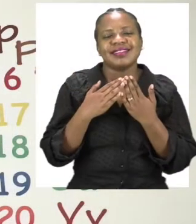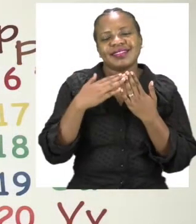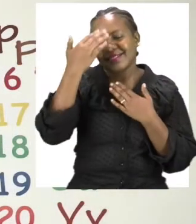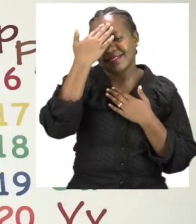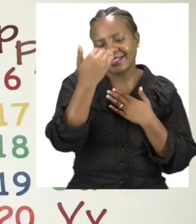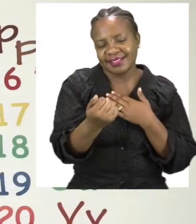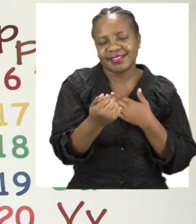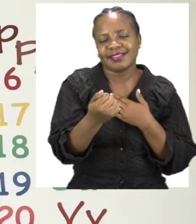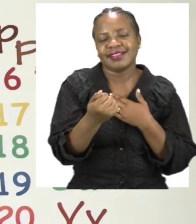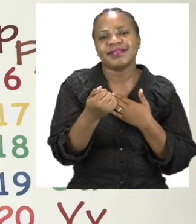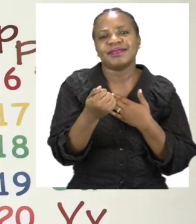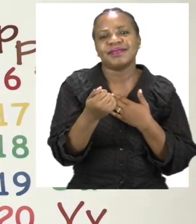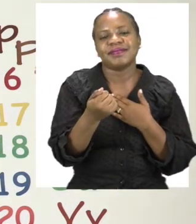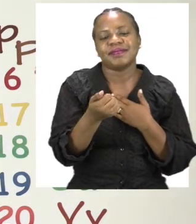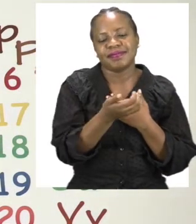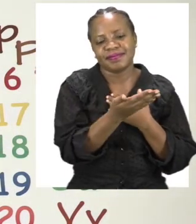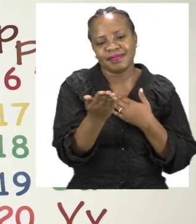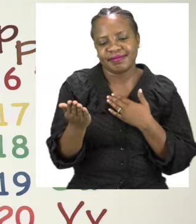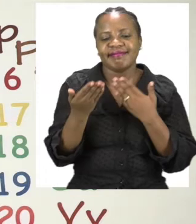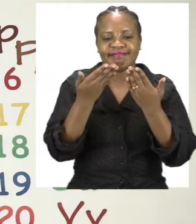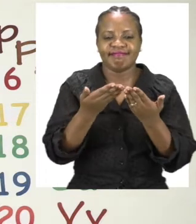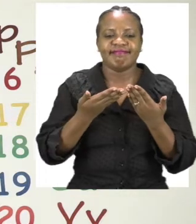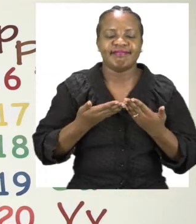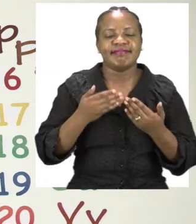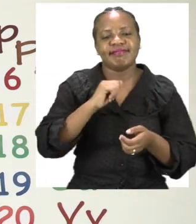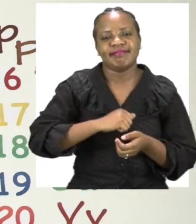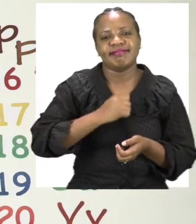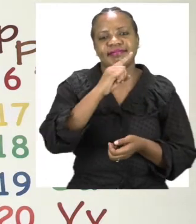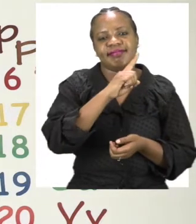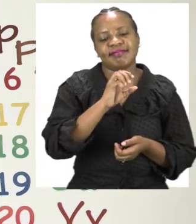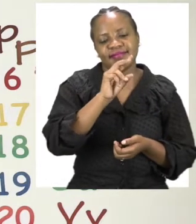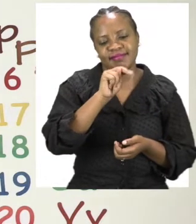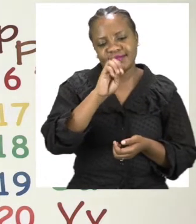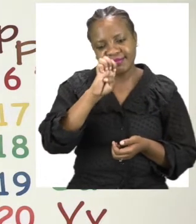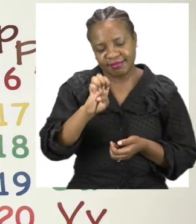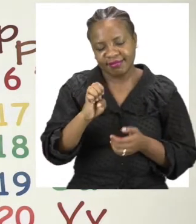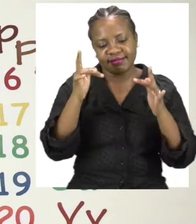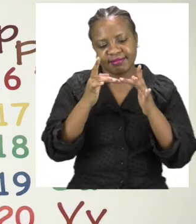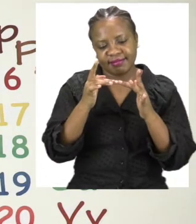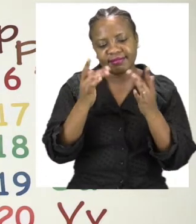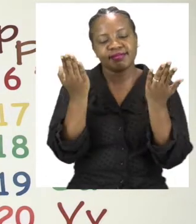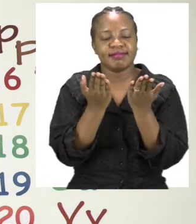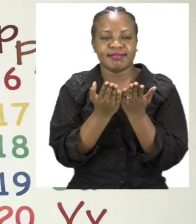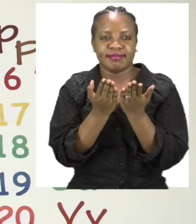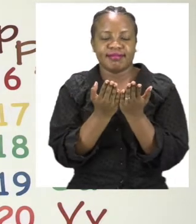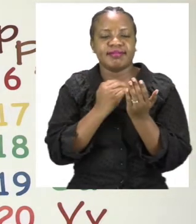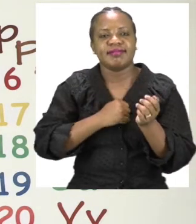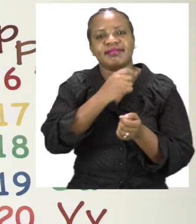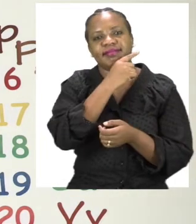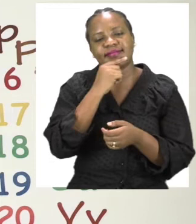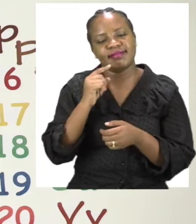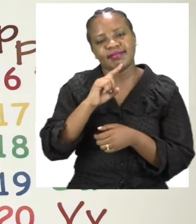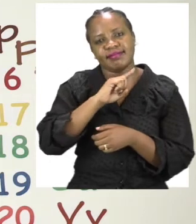Hello everyone and welcome to My Zone Online School. My name is Teacher Mutsa and thank you